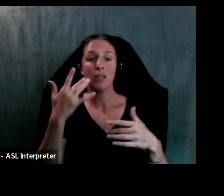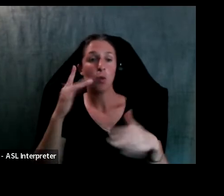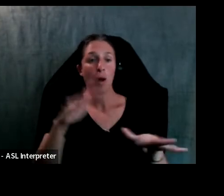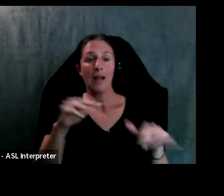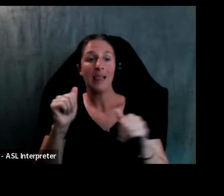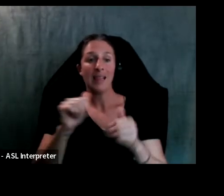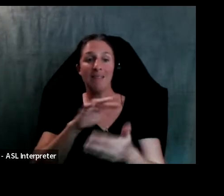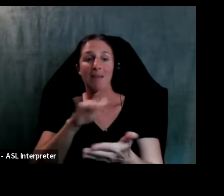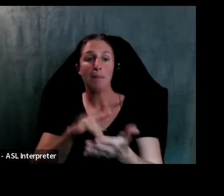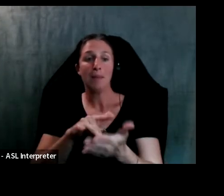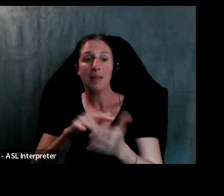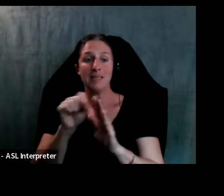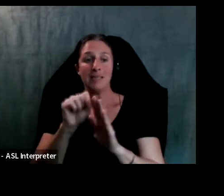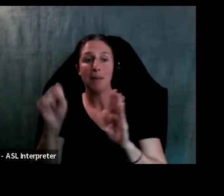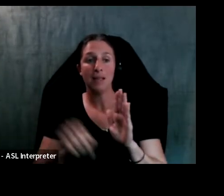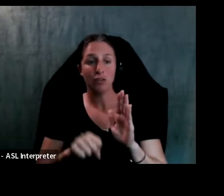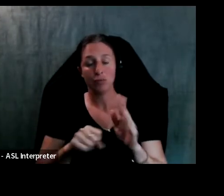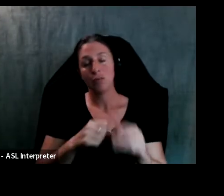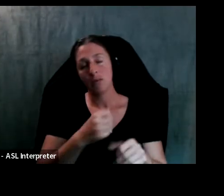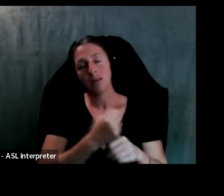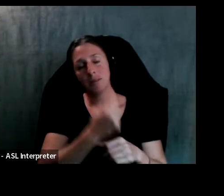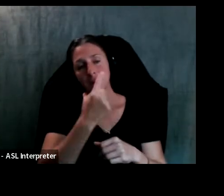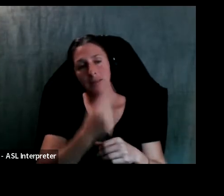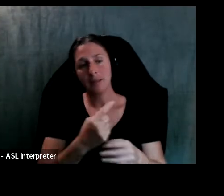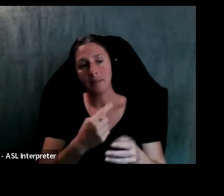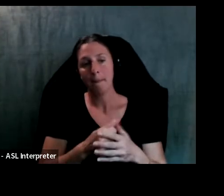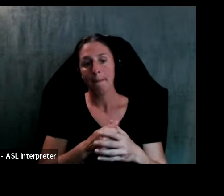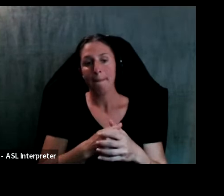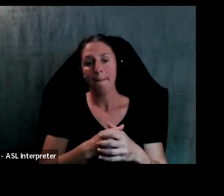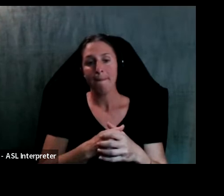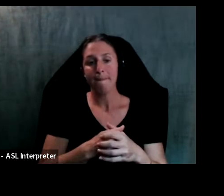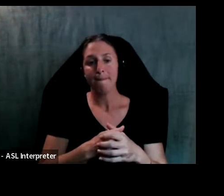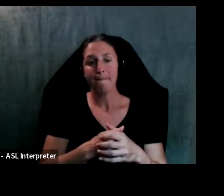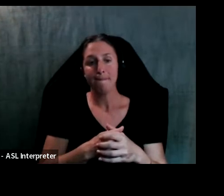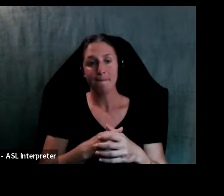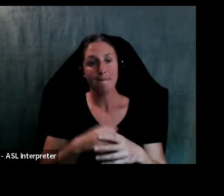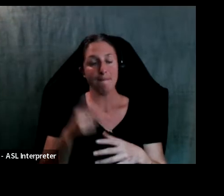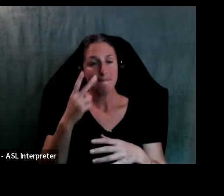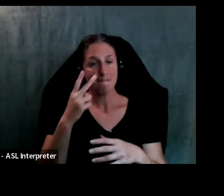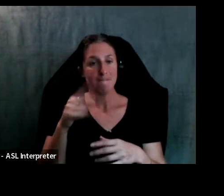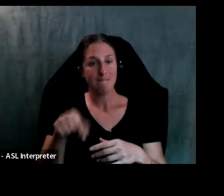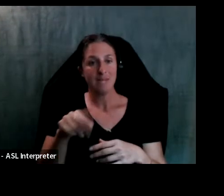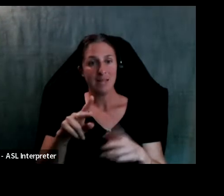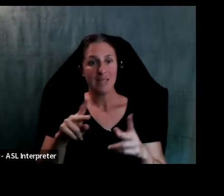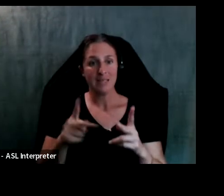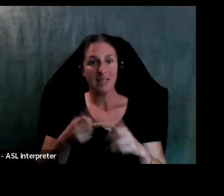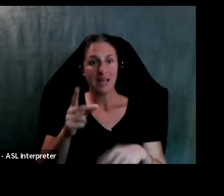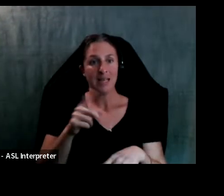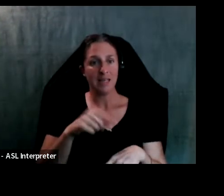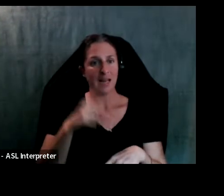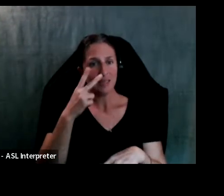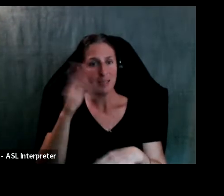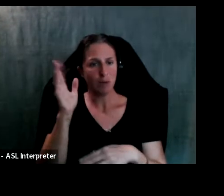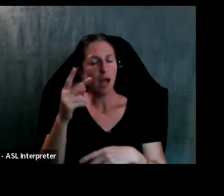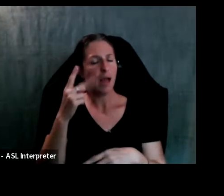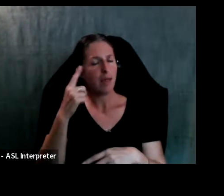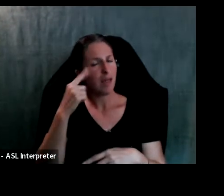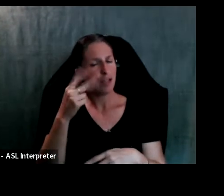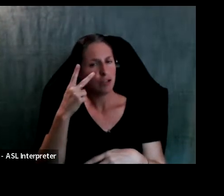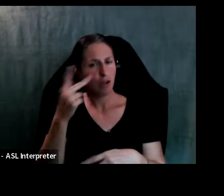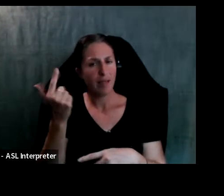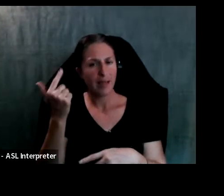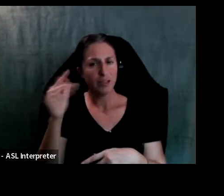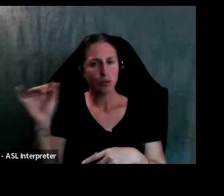mid-semester. That makes sense. Yeah. Yeah, kind of after seeing this is the second time I've seen a presentation, because I think I saw the one last